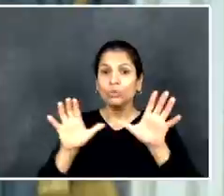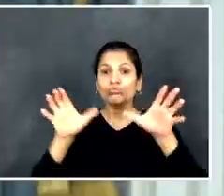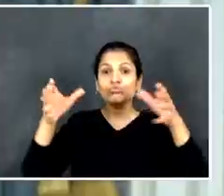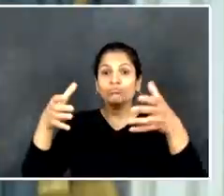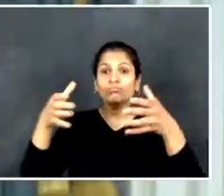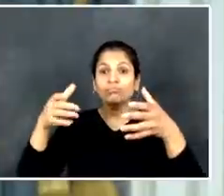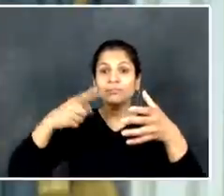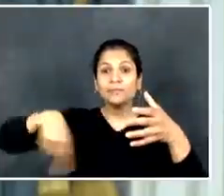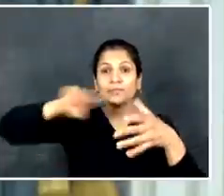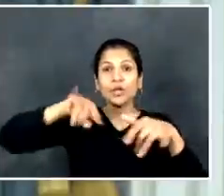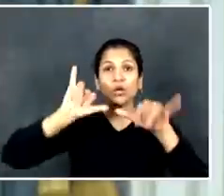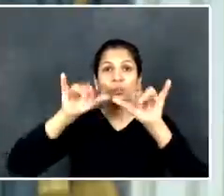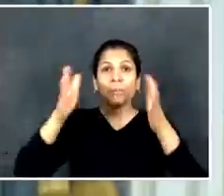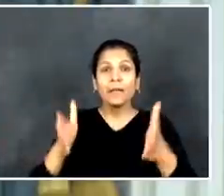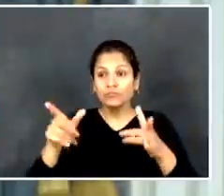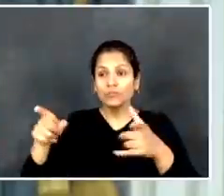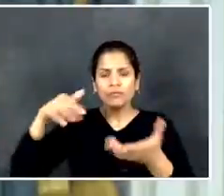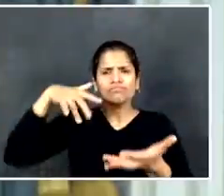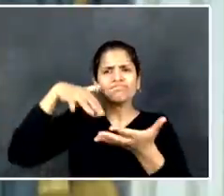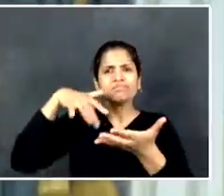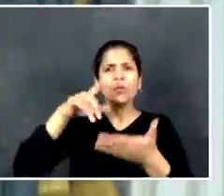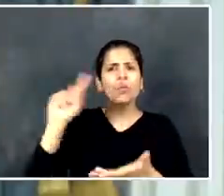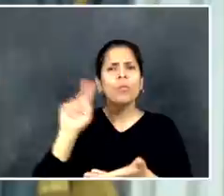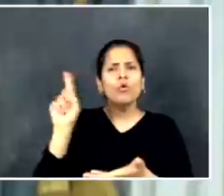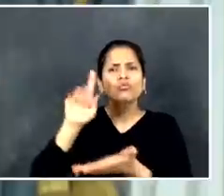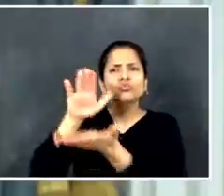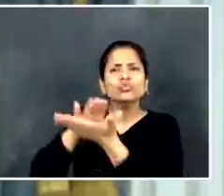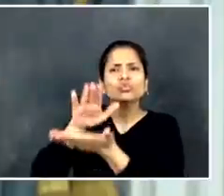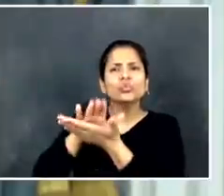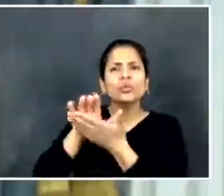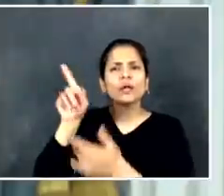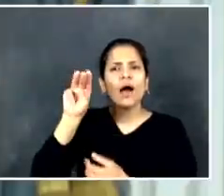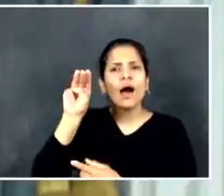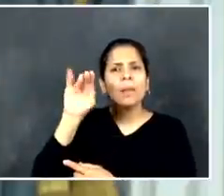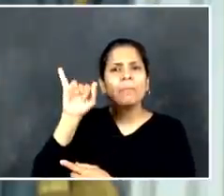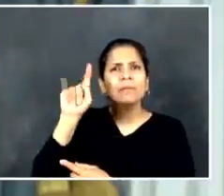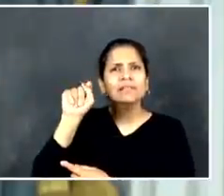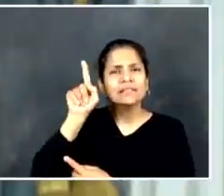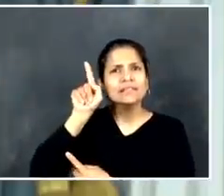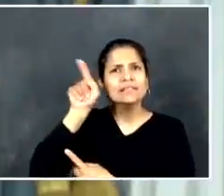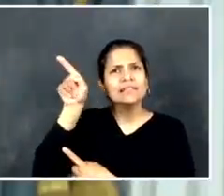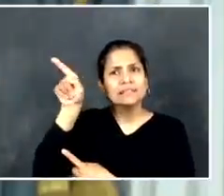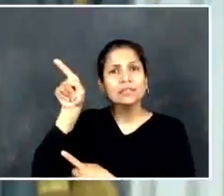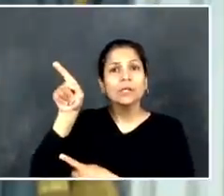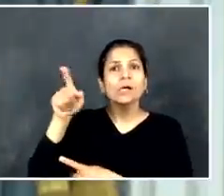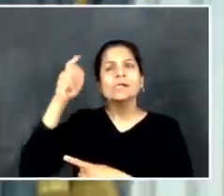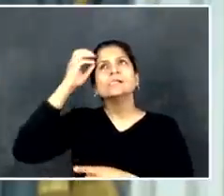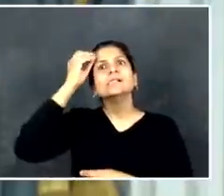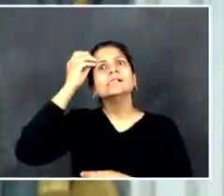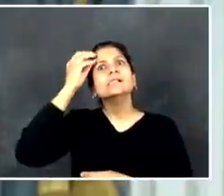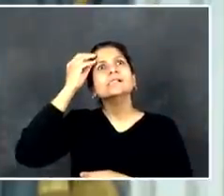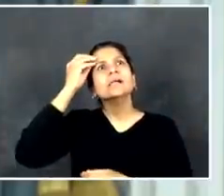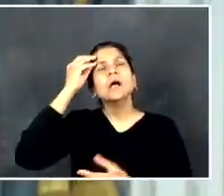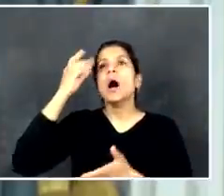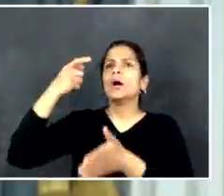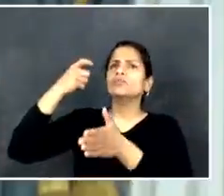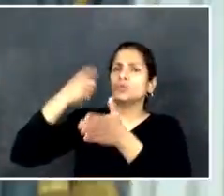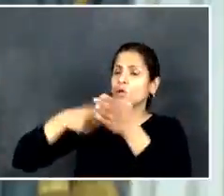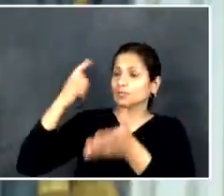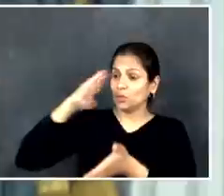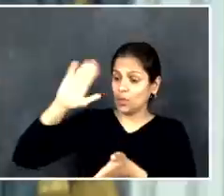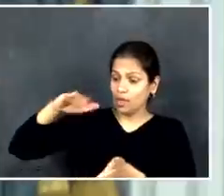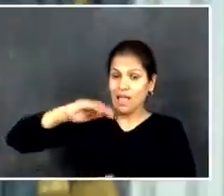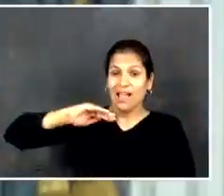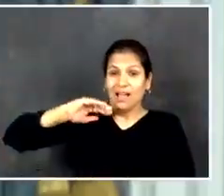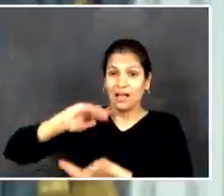about building a low-cost ventilator that could address this kind of problem in the developing world. And I don't think they realized that it could have such a